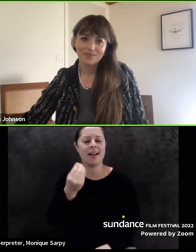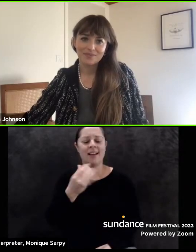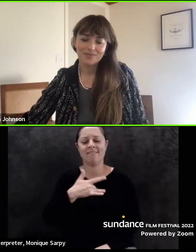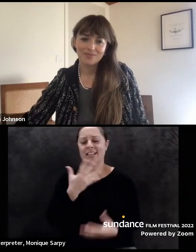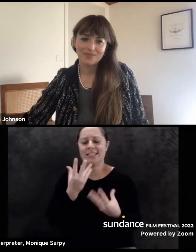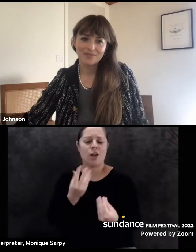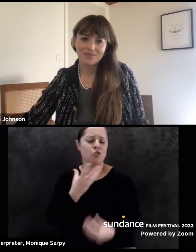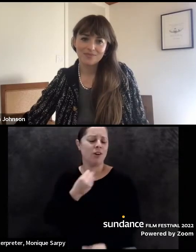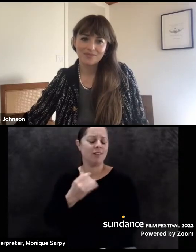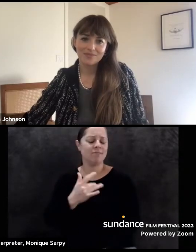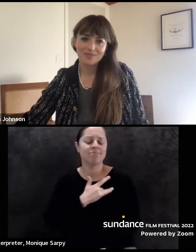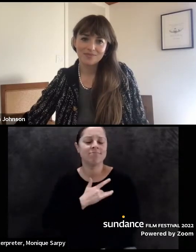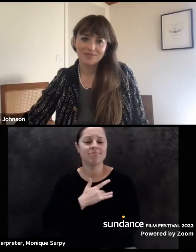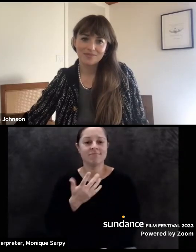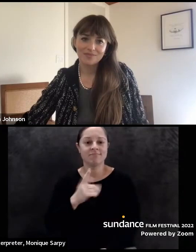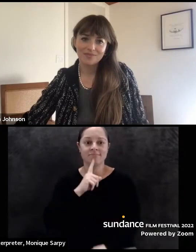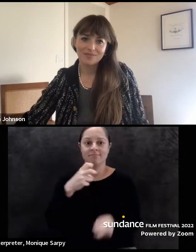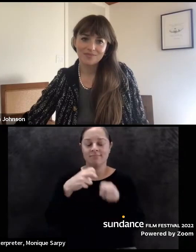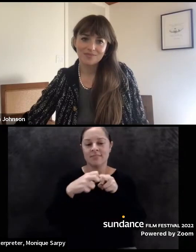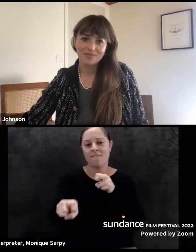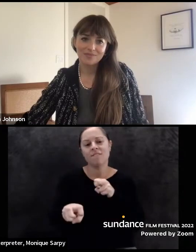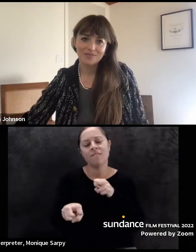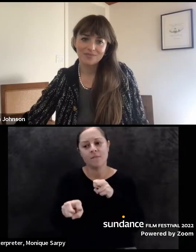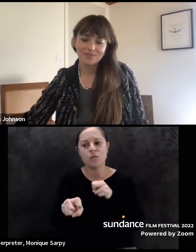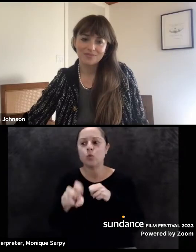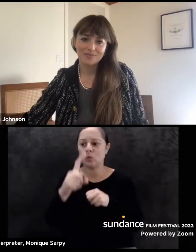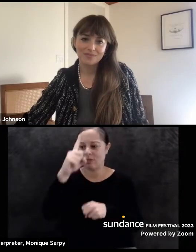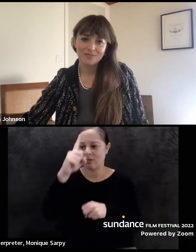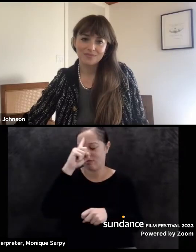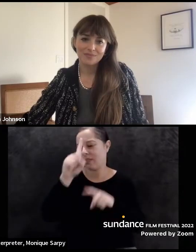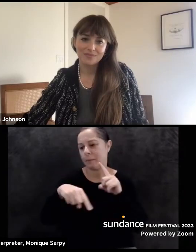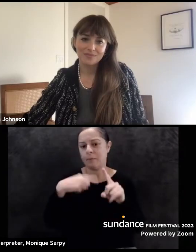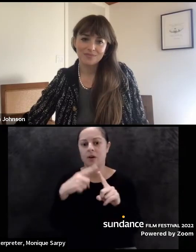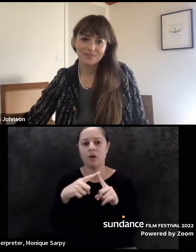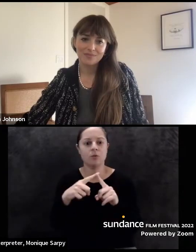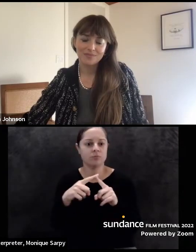Gosh, it's tough to think about